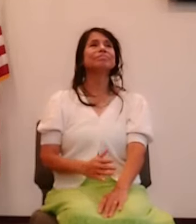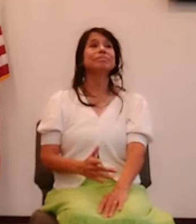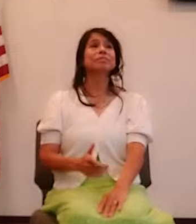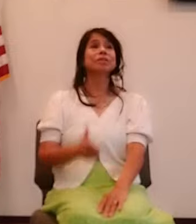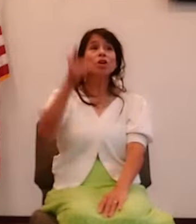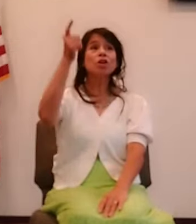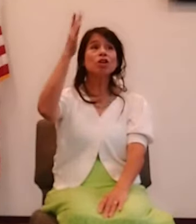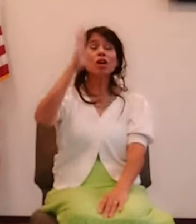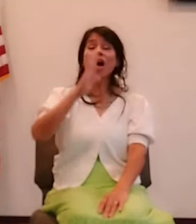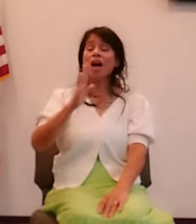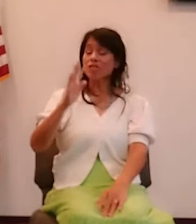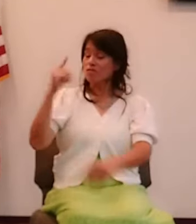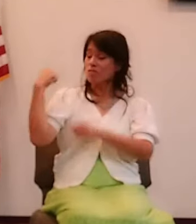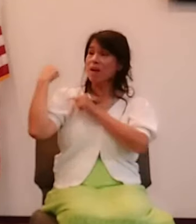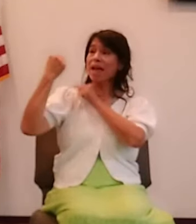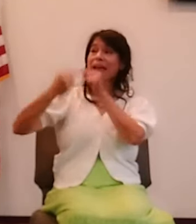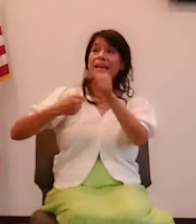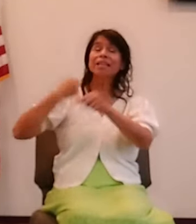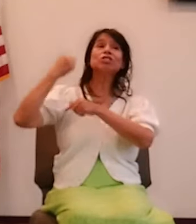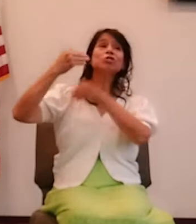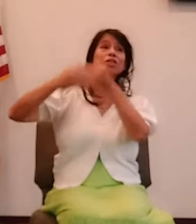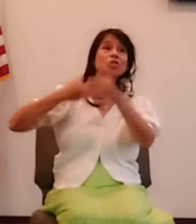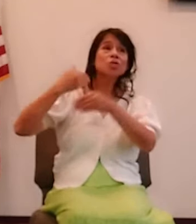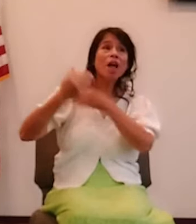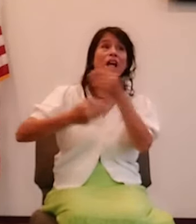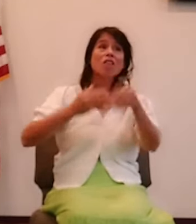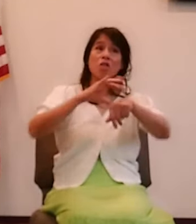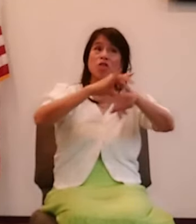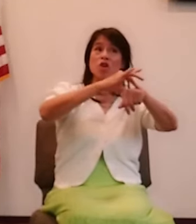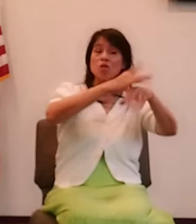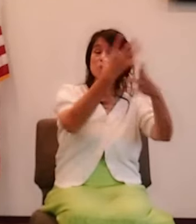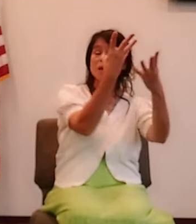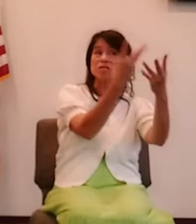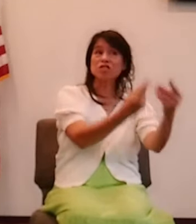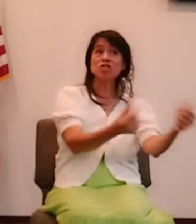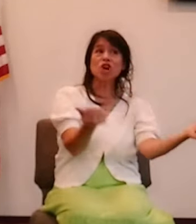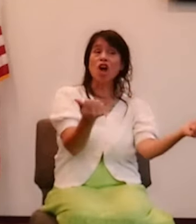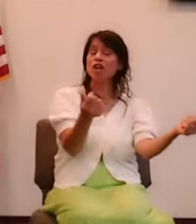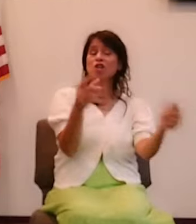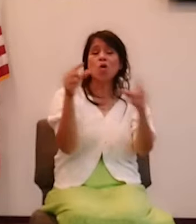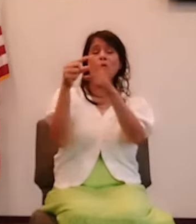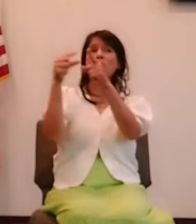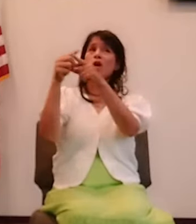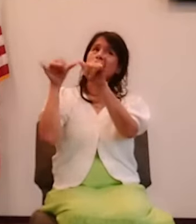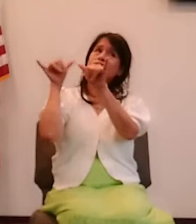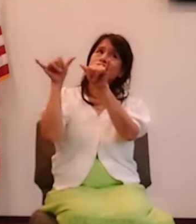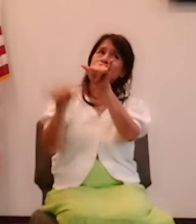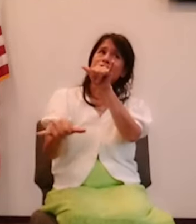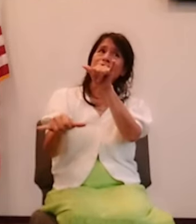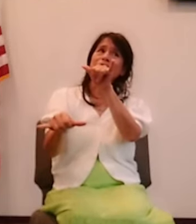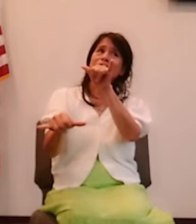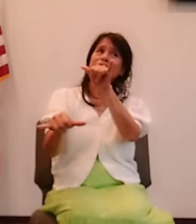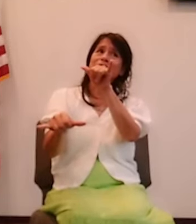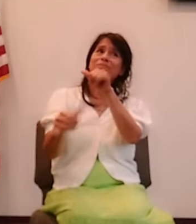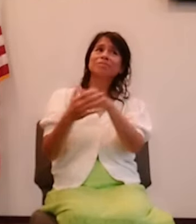God, from age to age, though the earth may pass away, your word remains the same.